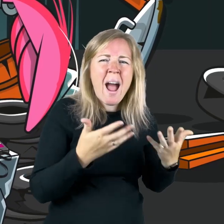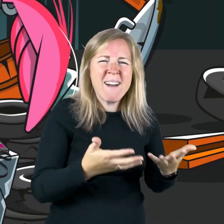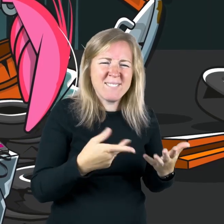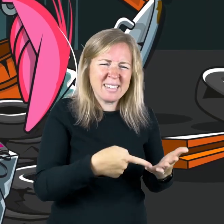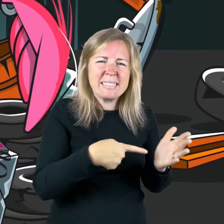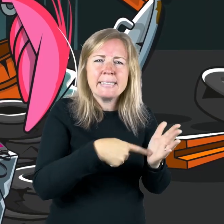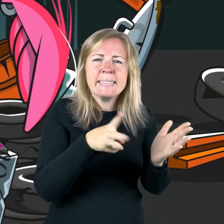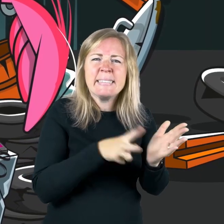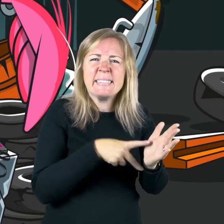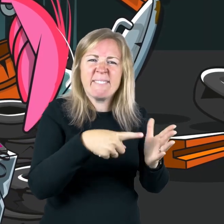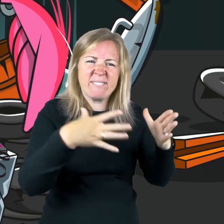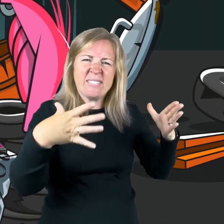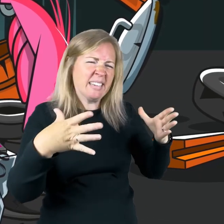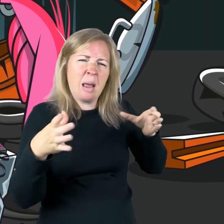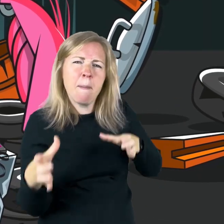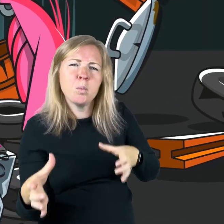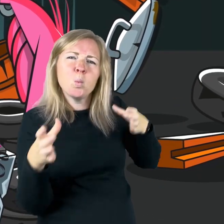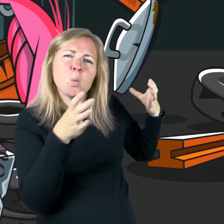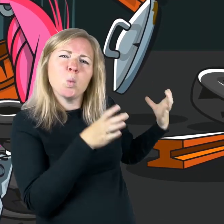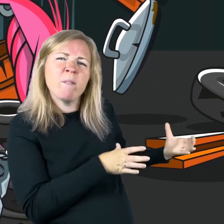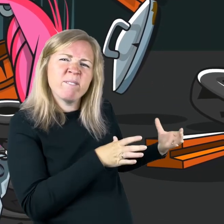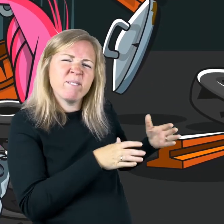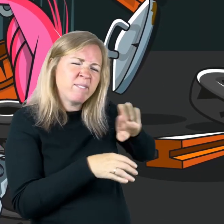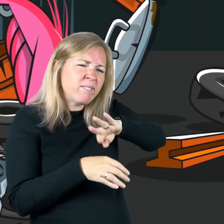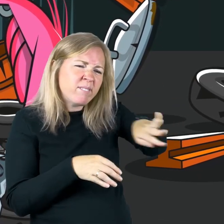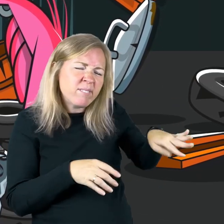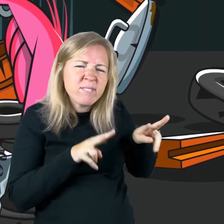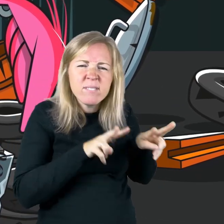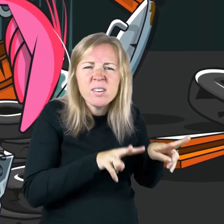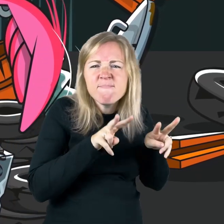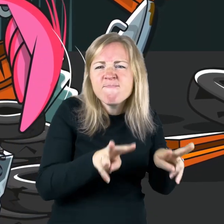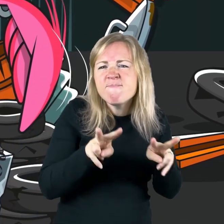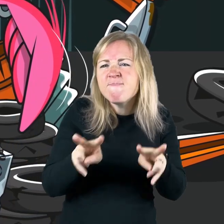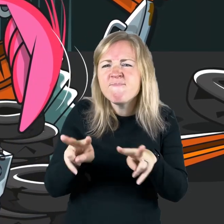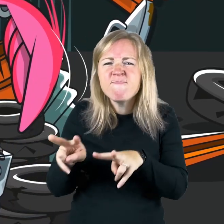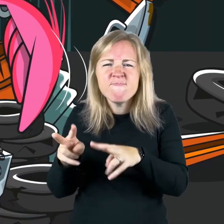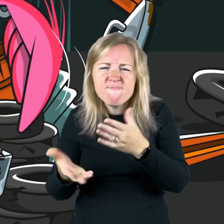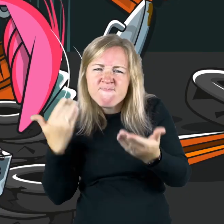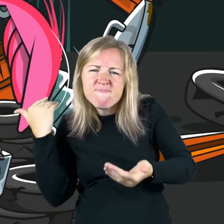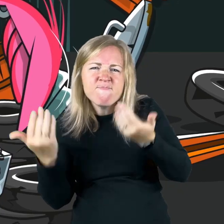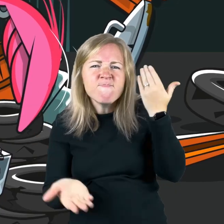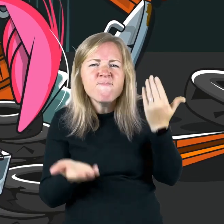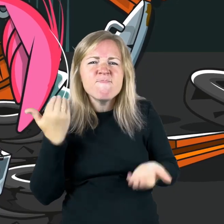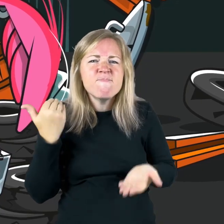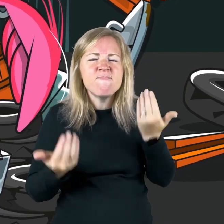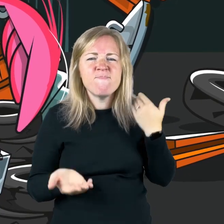Too heavy, she muttered as she heaved a television out of her way.